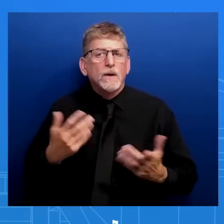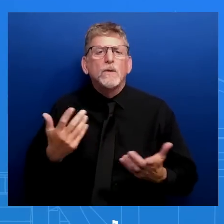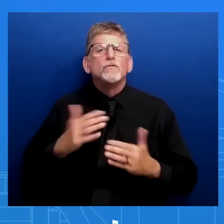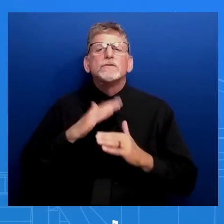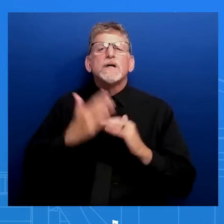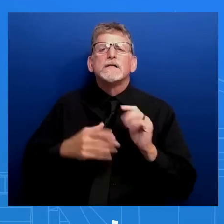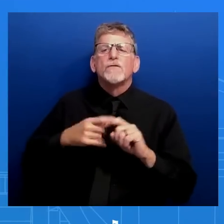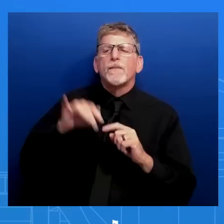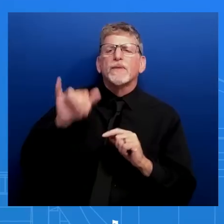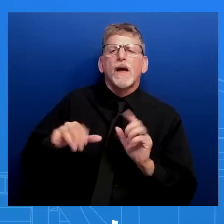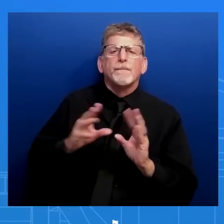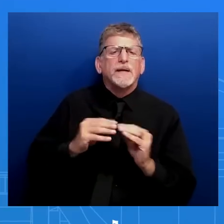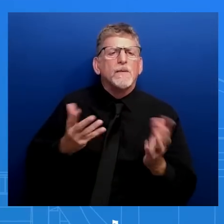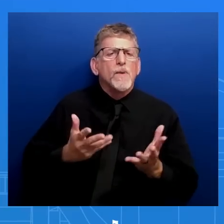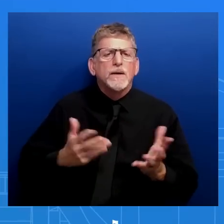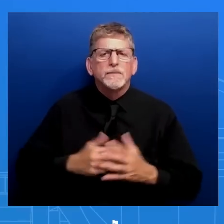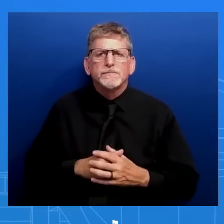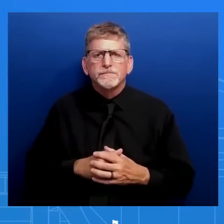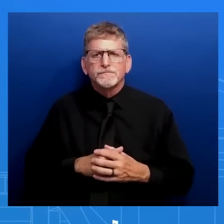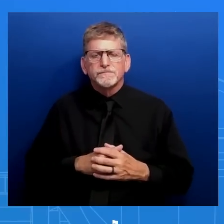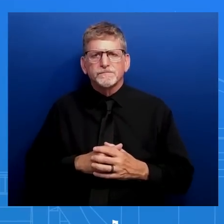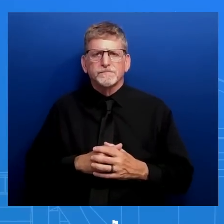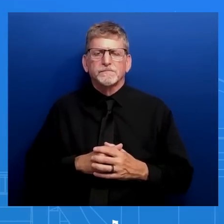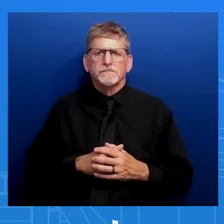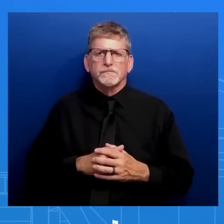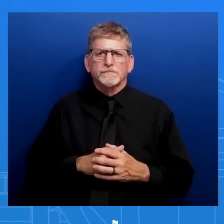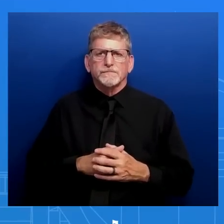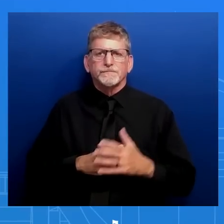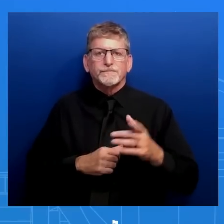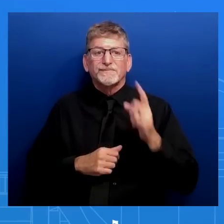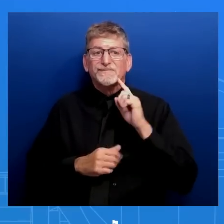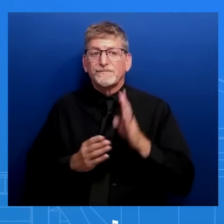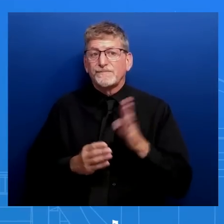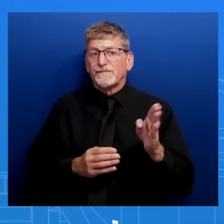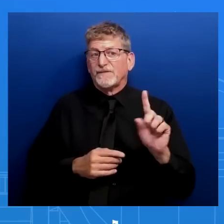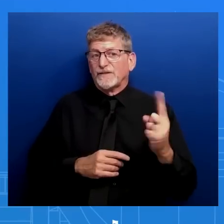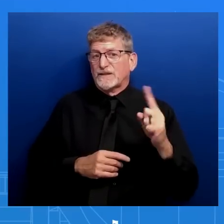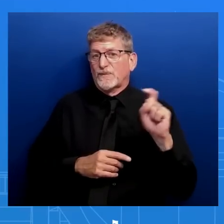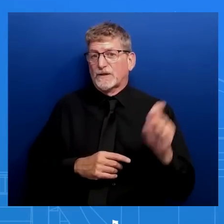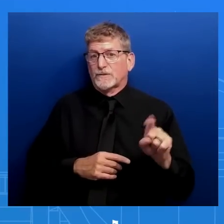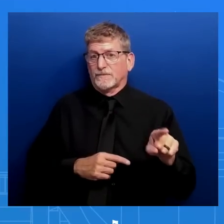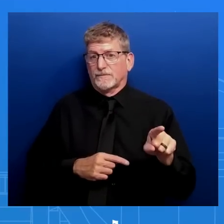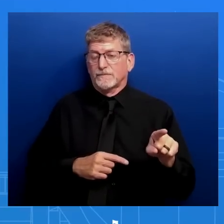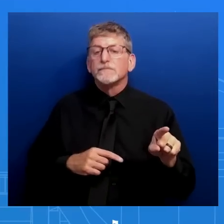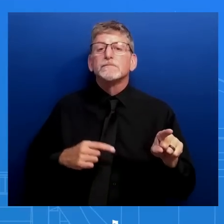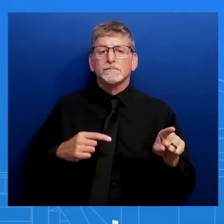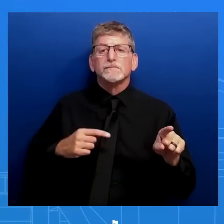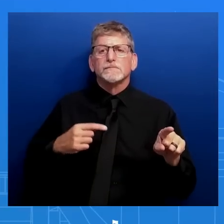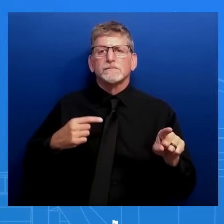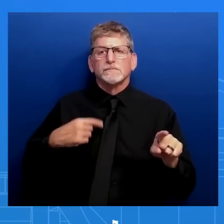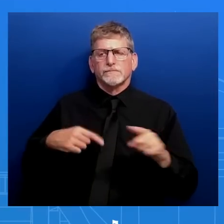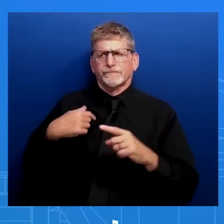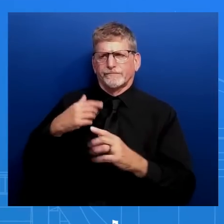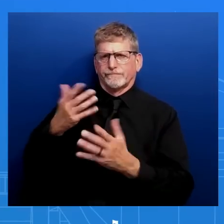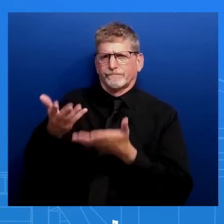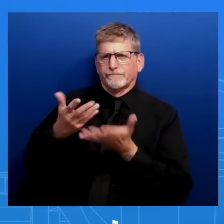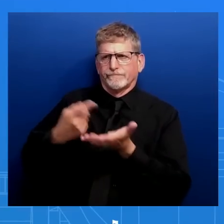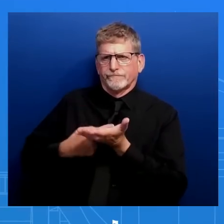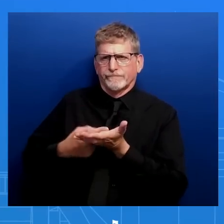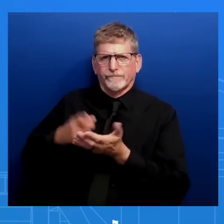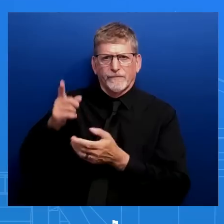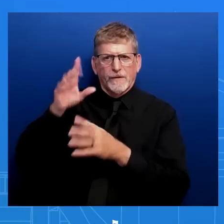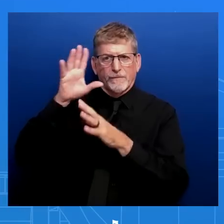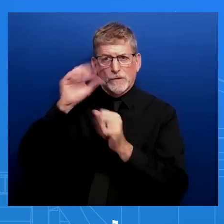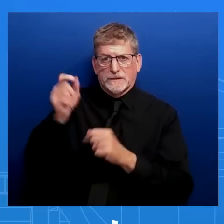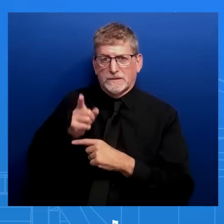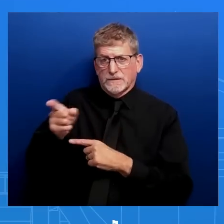on your first question, as we have these conversations, certainly at the president's level or at the cabinet level, they will be read out to you. So I